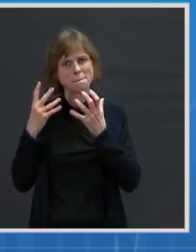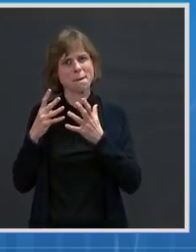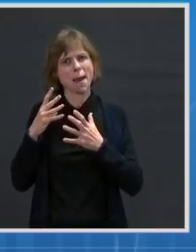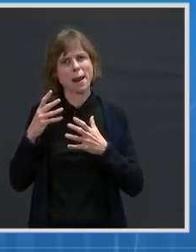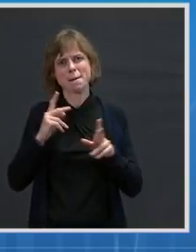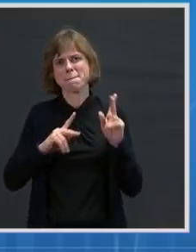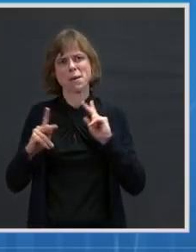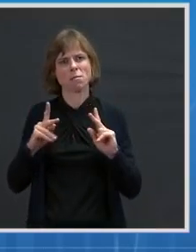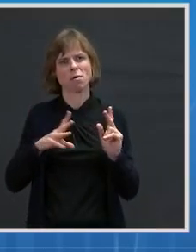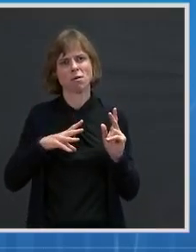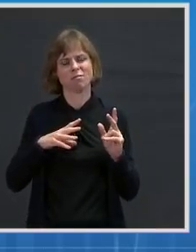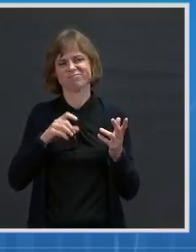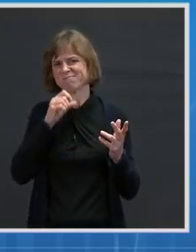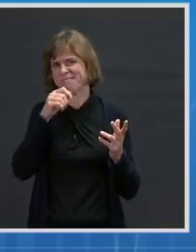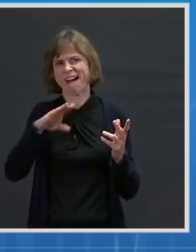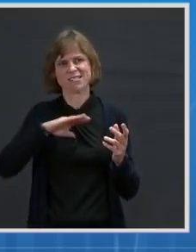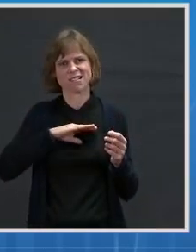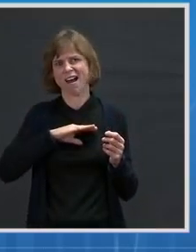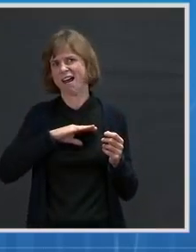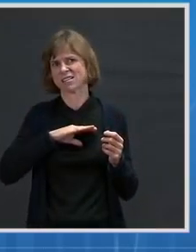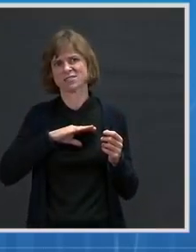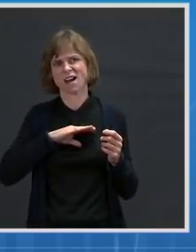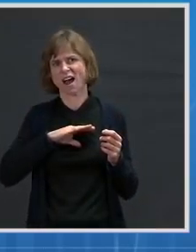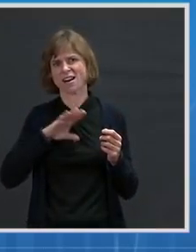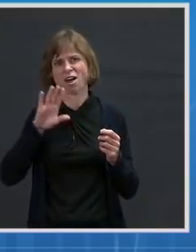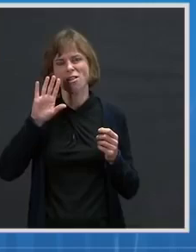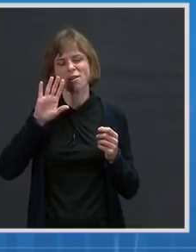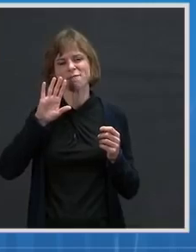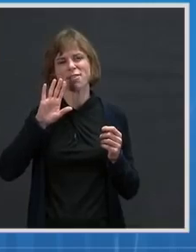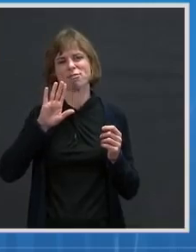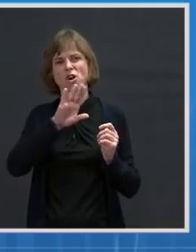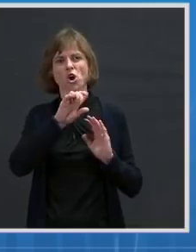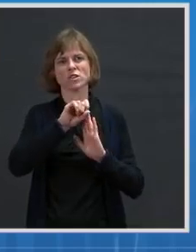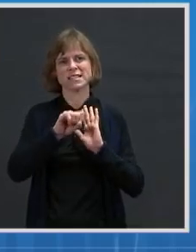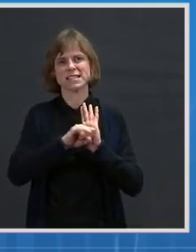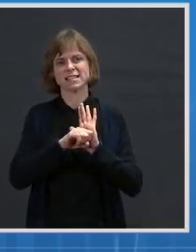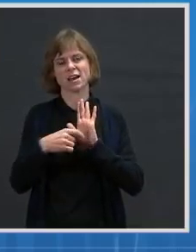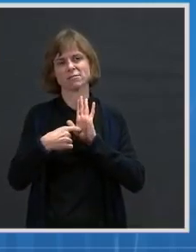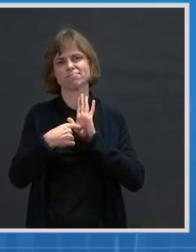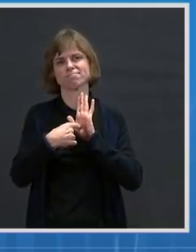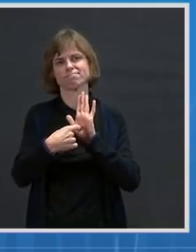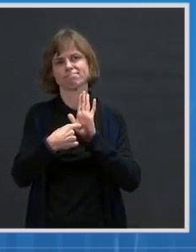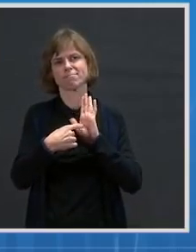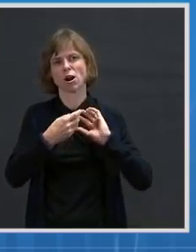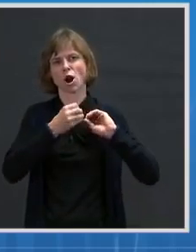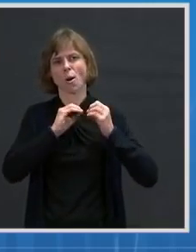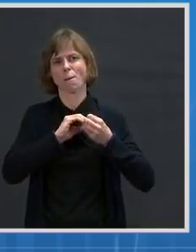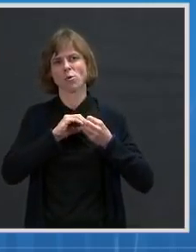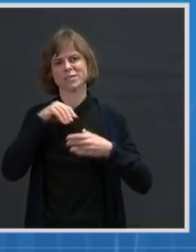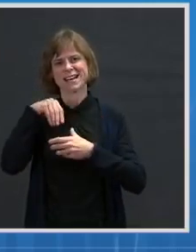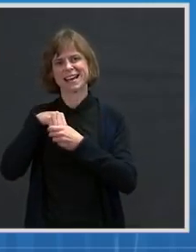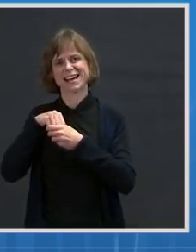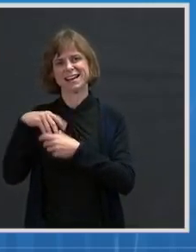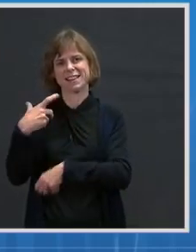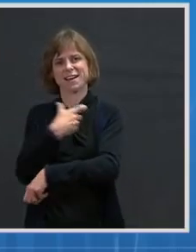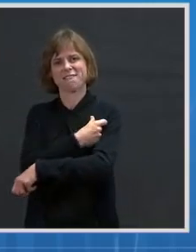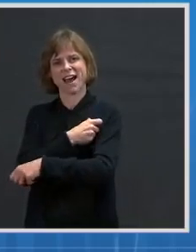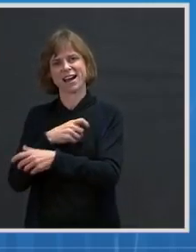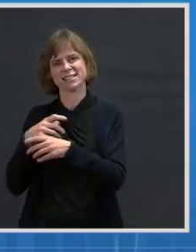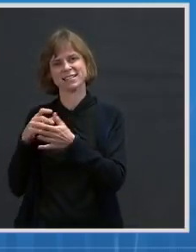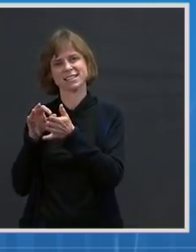dissatisfied with how their state was being reflected in that vaccine tracker. I want to know if there have been